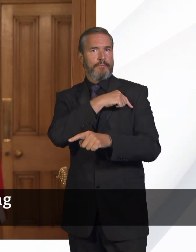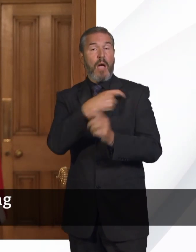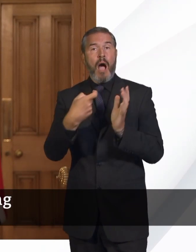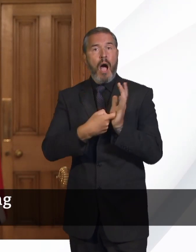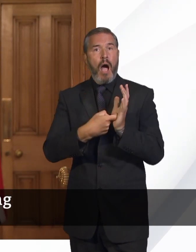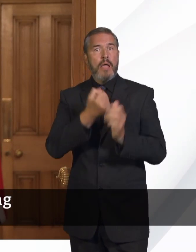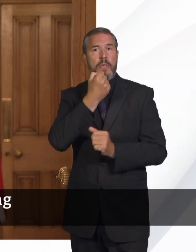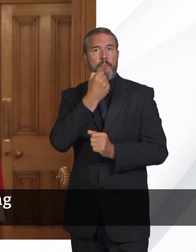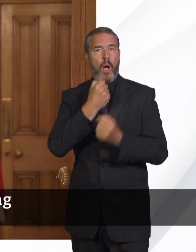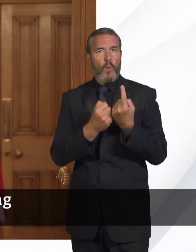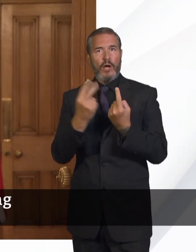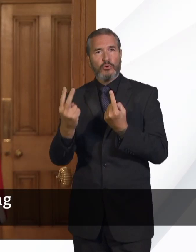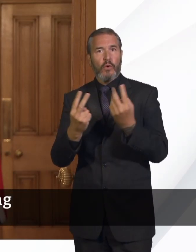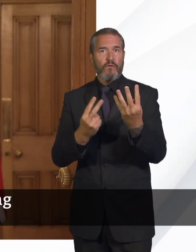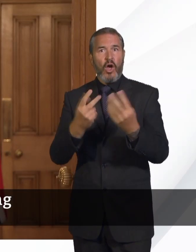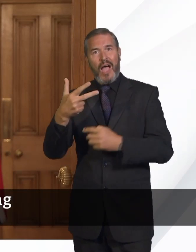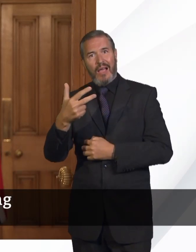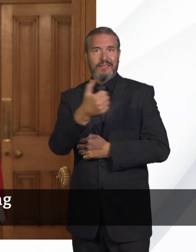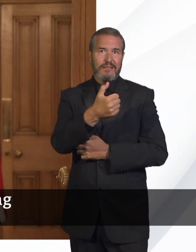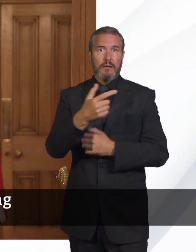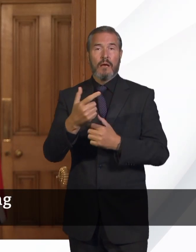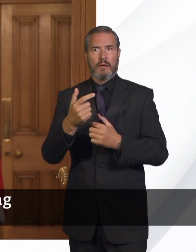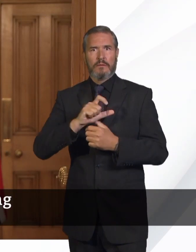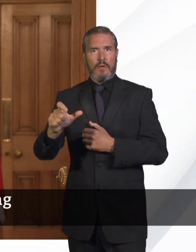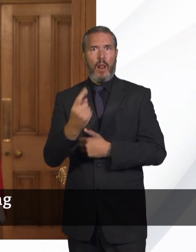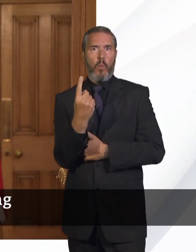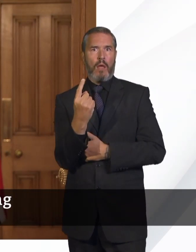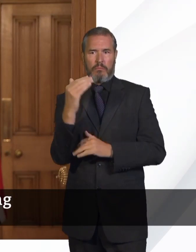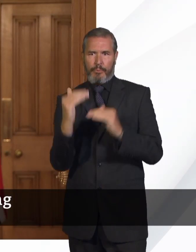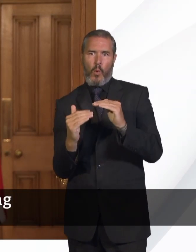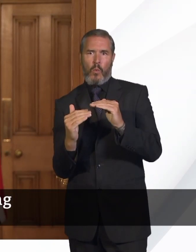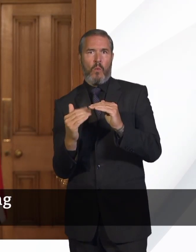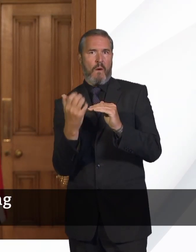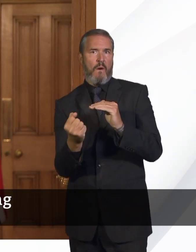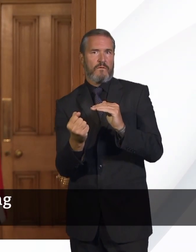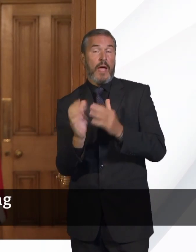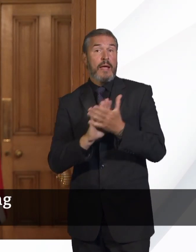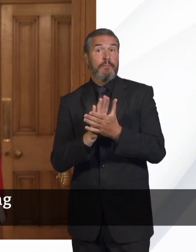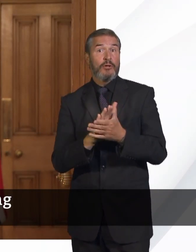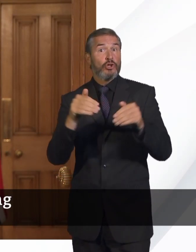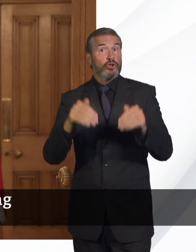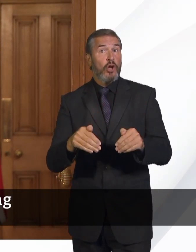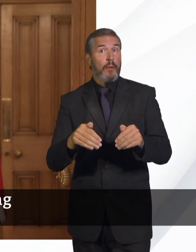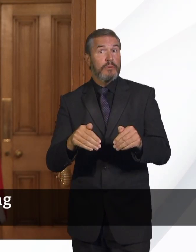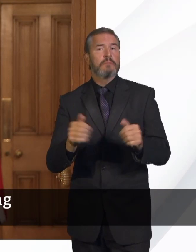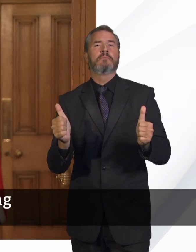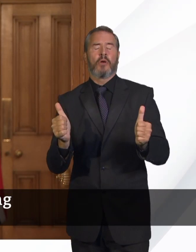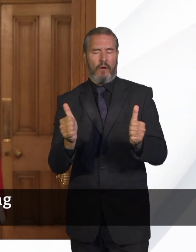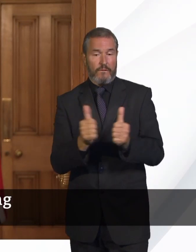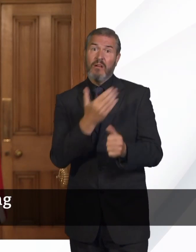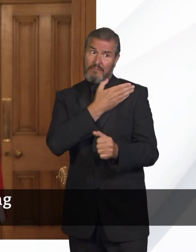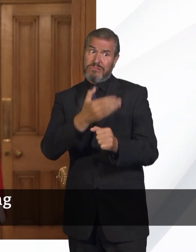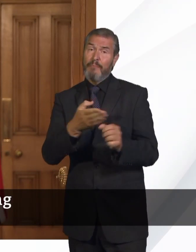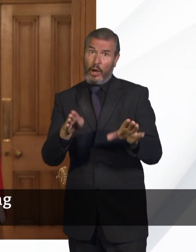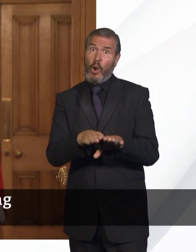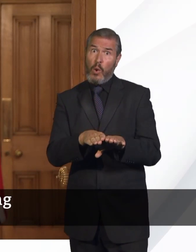continues to stay below 1. So I can confirm today that retail outlets which have been required to be